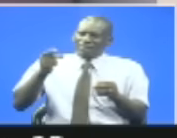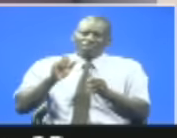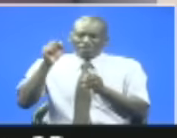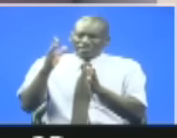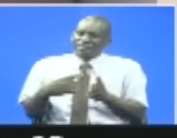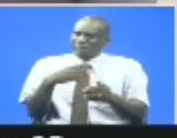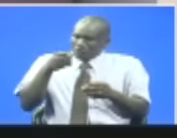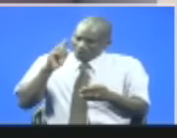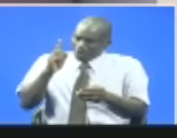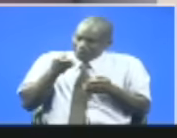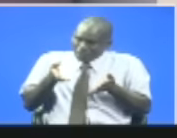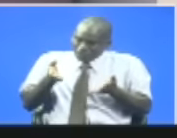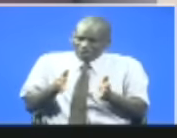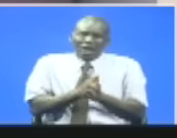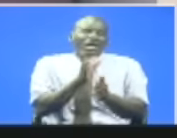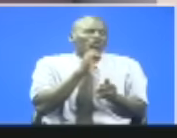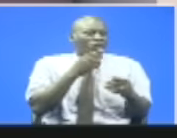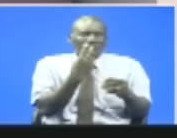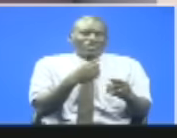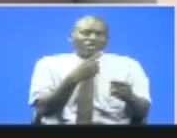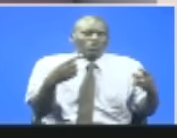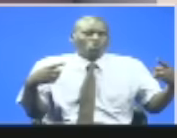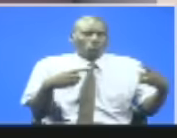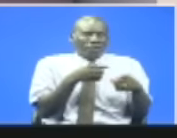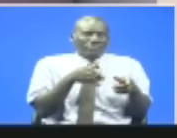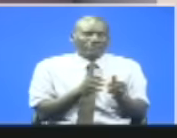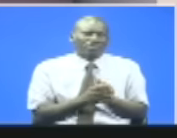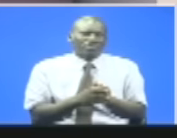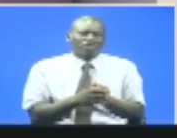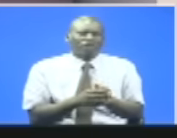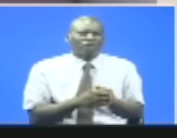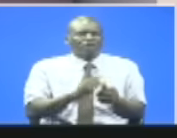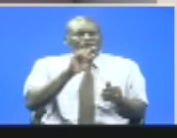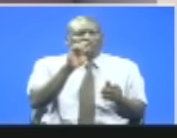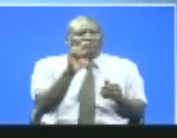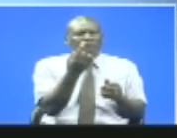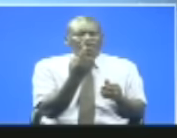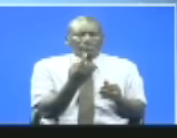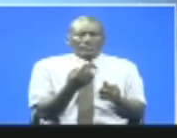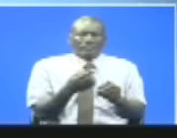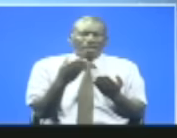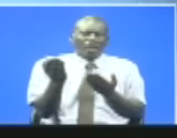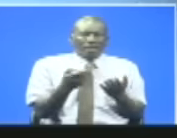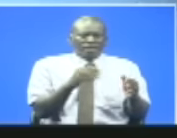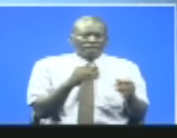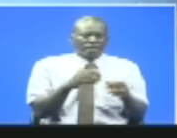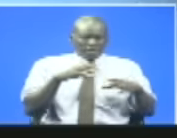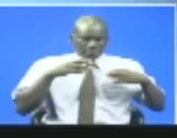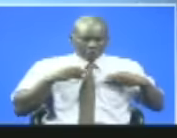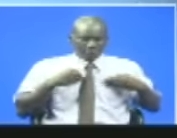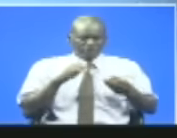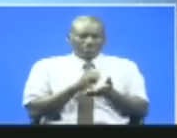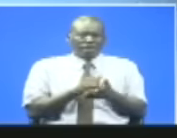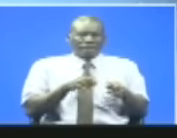It's true. Professor Kagwanja, just because they say it, does that mean it is true? So the first and foremost, let's acknowledge that as